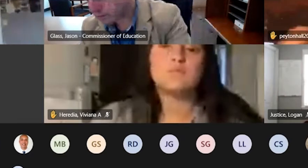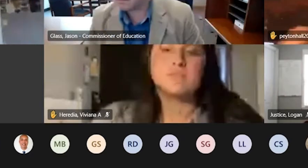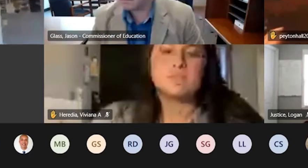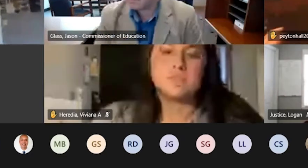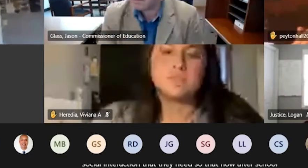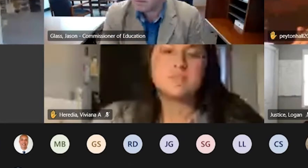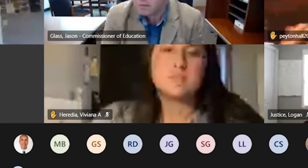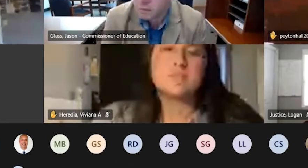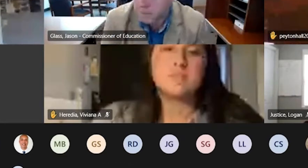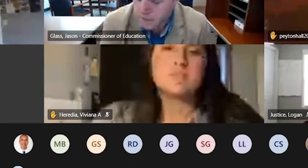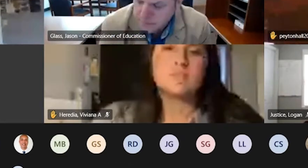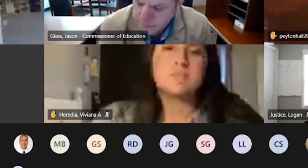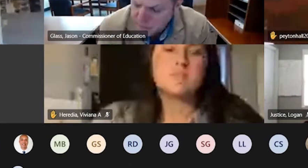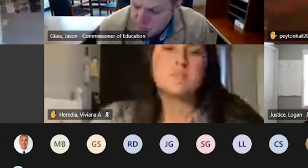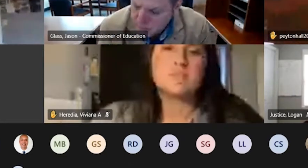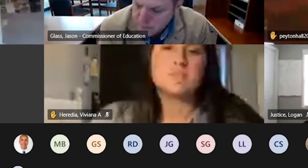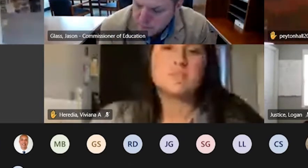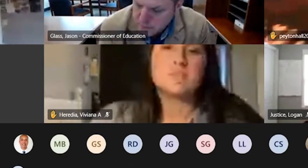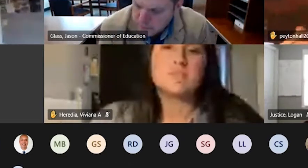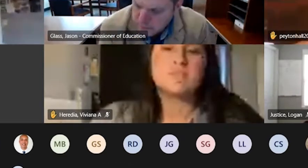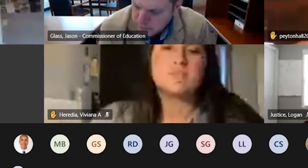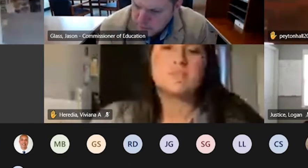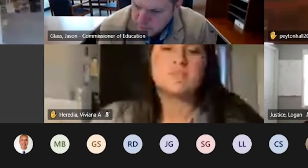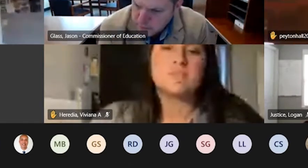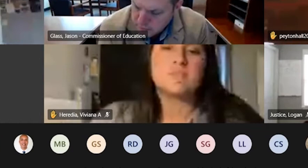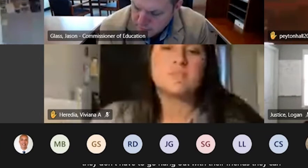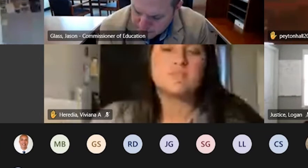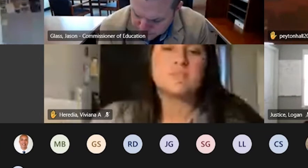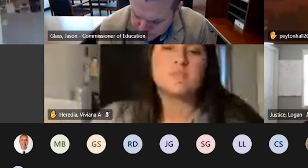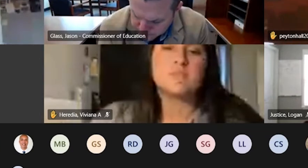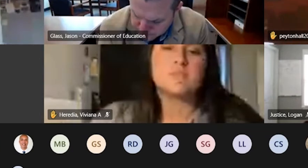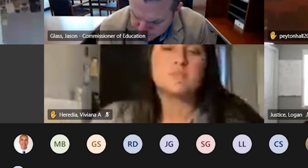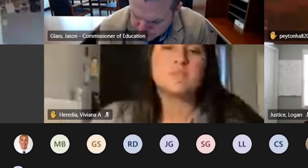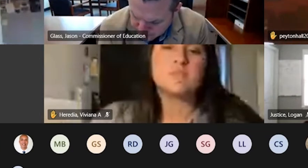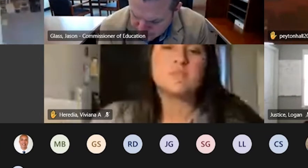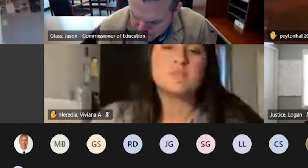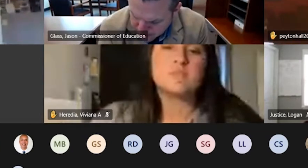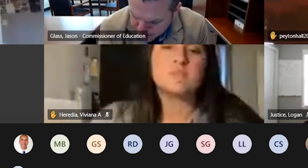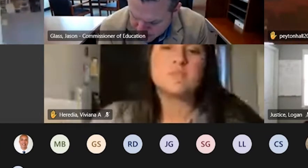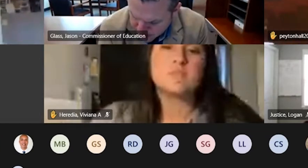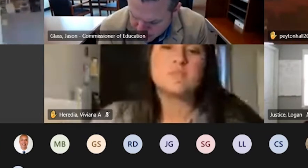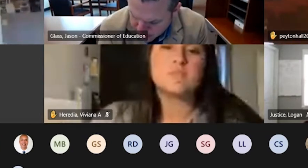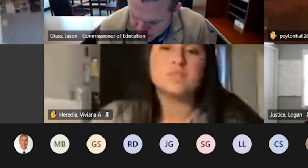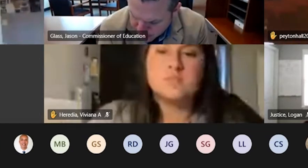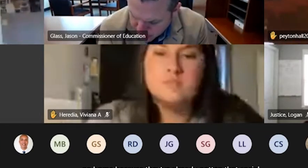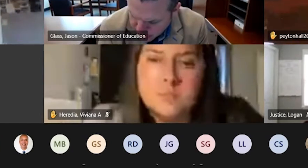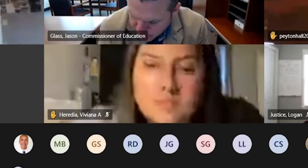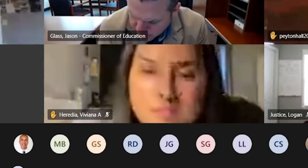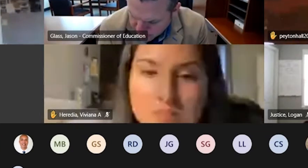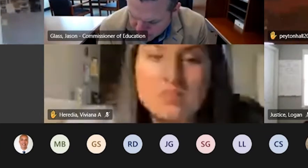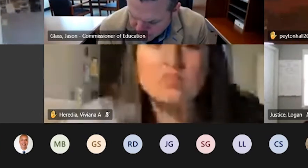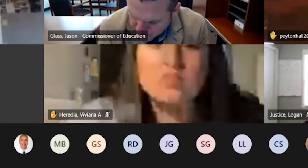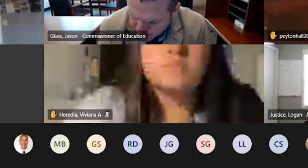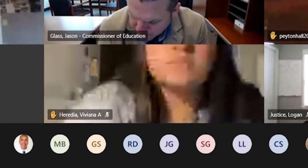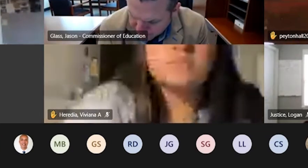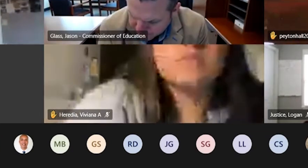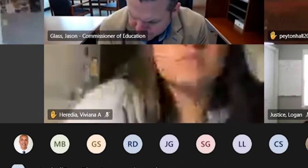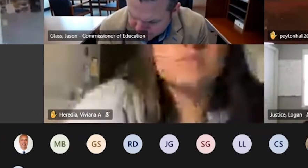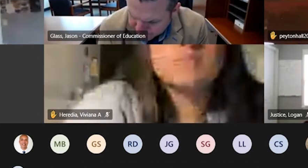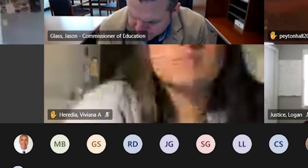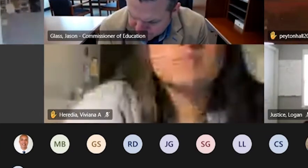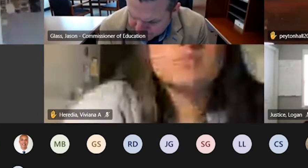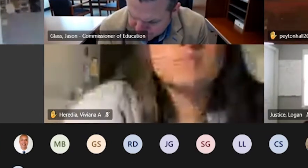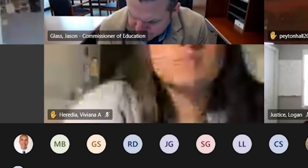because they've already gotten that social interaction. Without being in school, students are they're riding around in cars with no mask. They're going